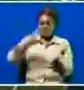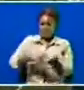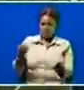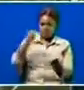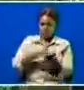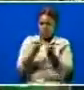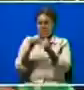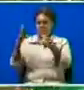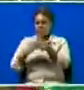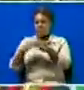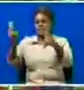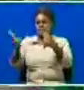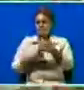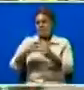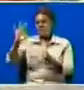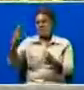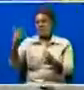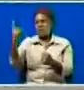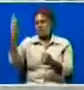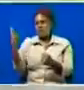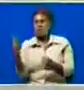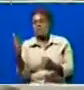an 18-7 score in the third quarter.